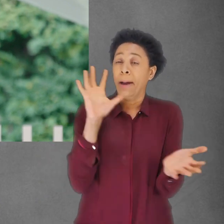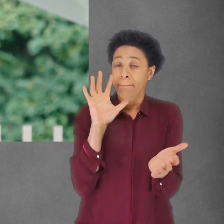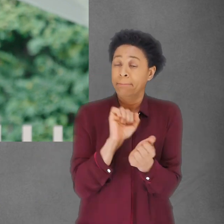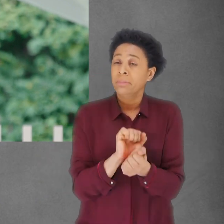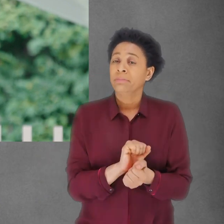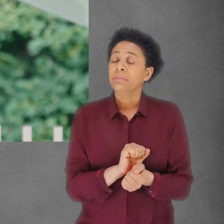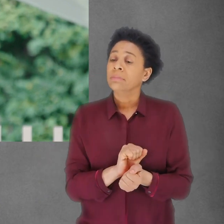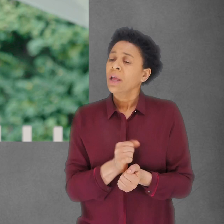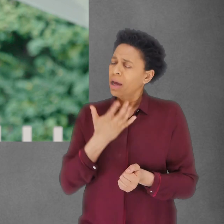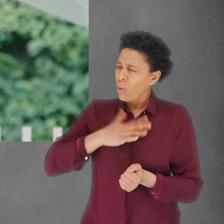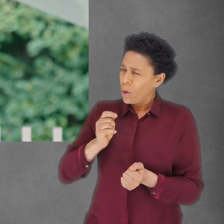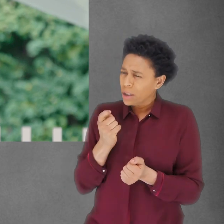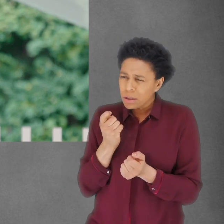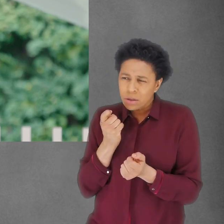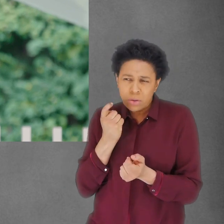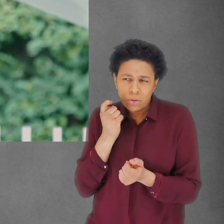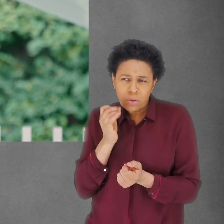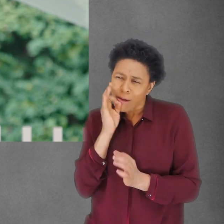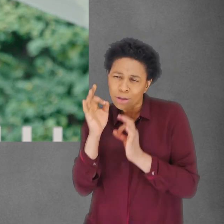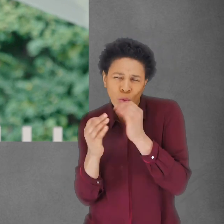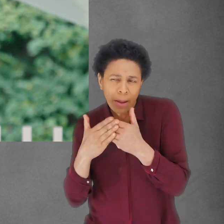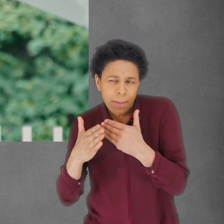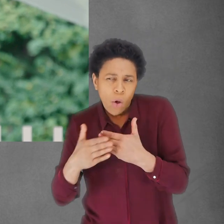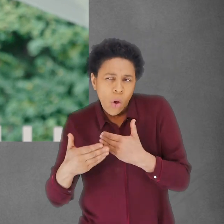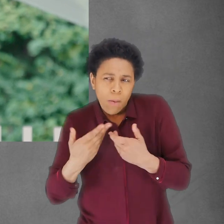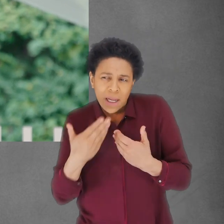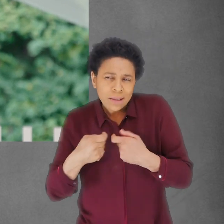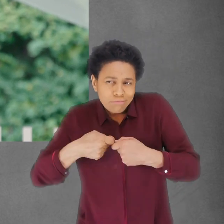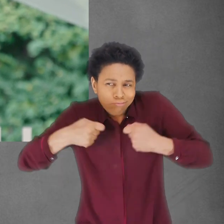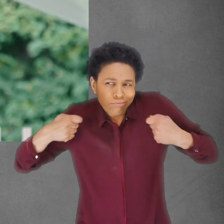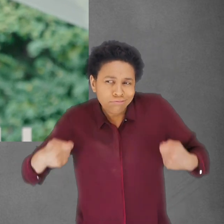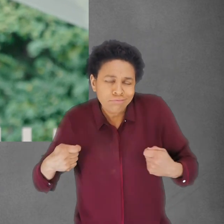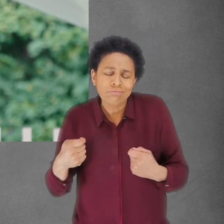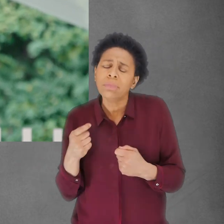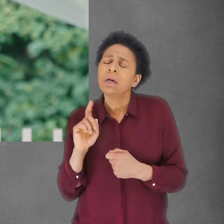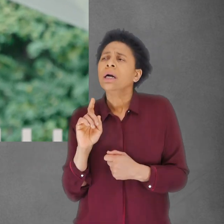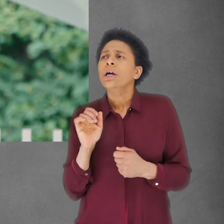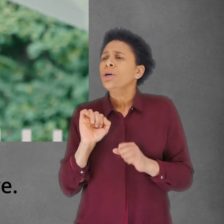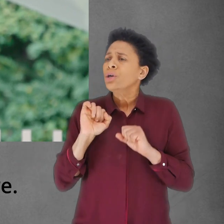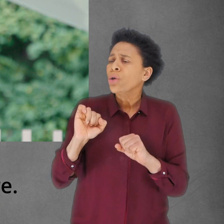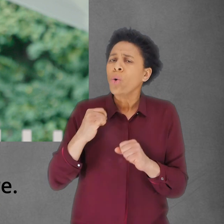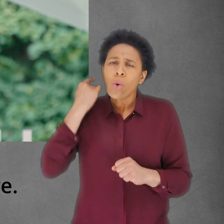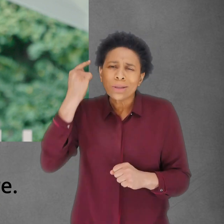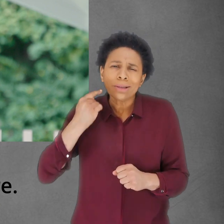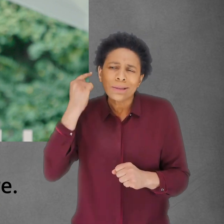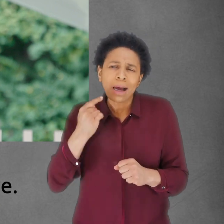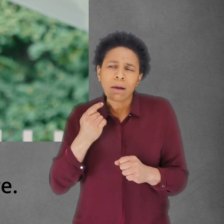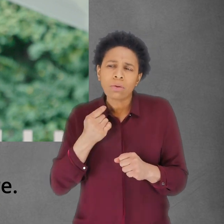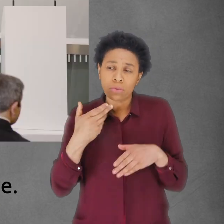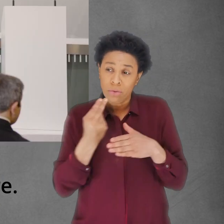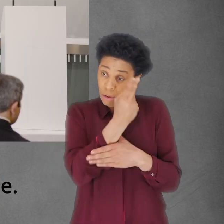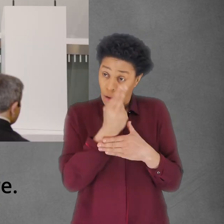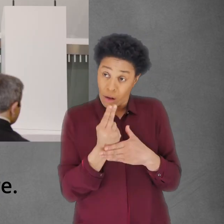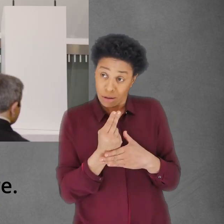or engages with spatial liberation. And I was just wondering if you could say a little bit more about that, also in relation